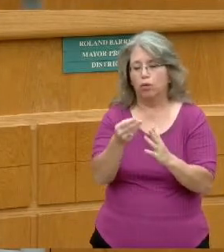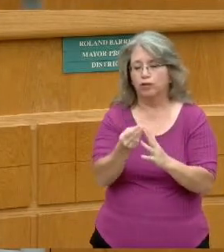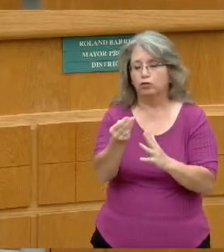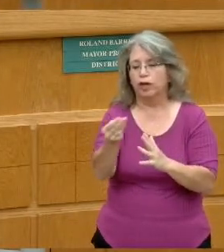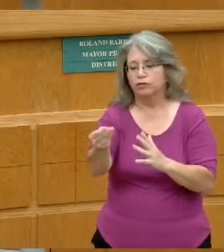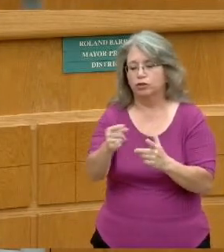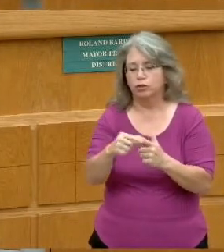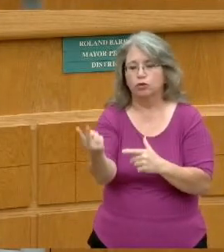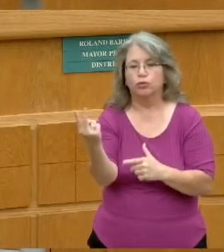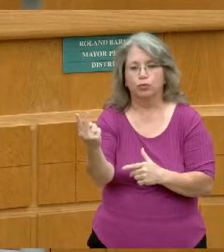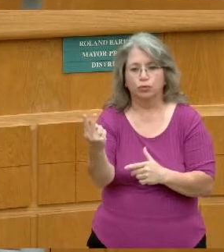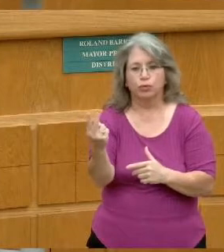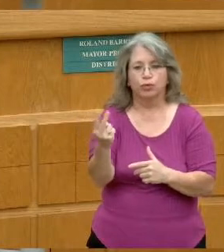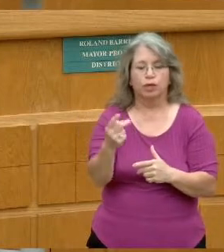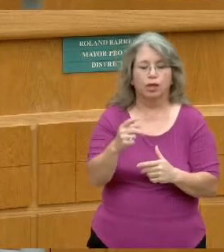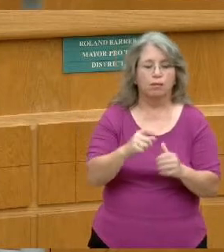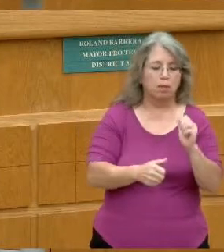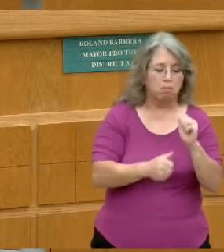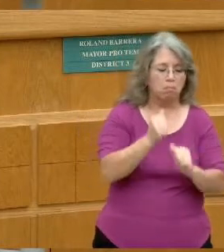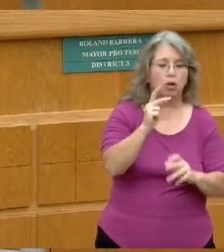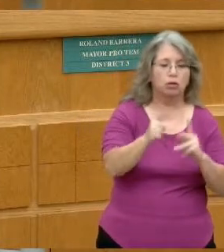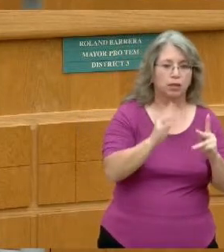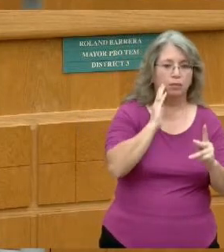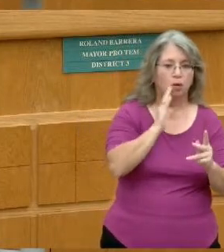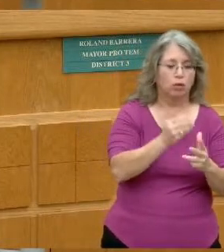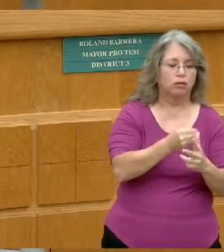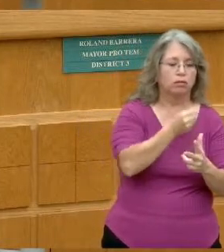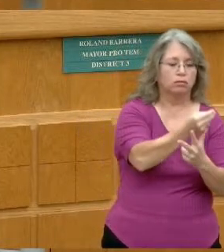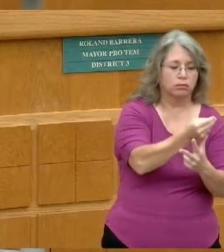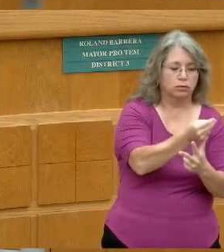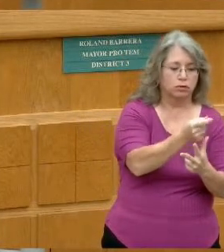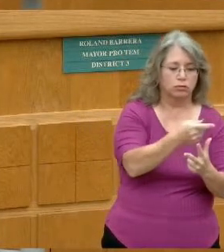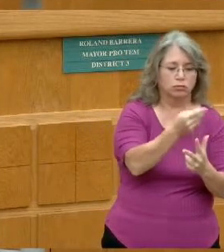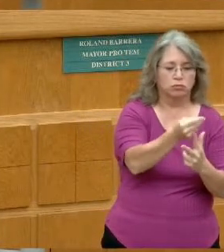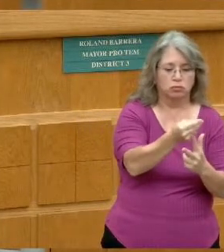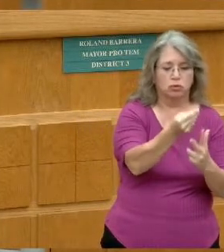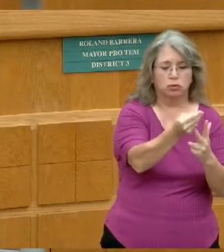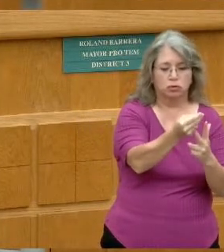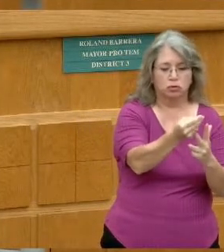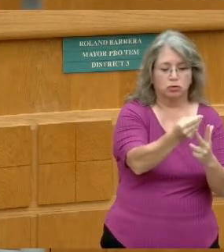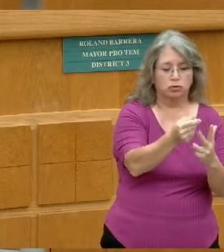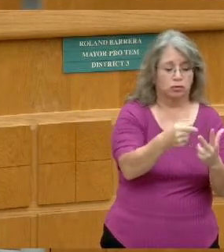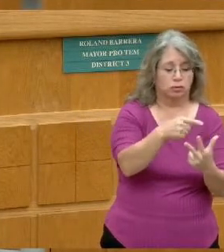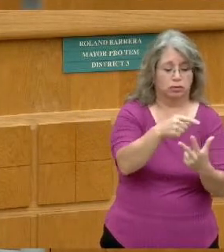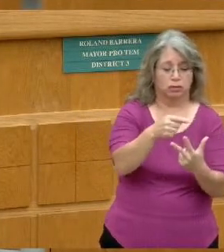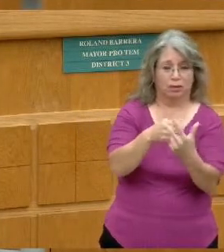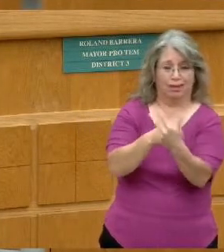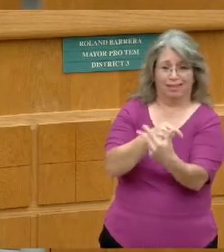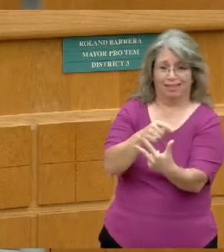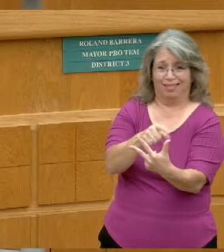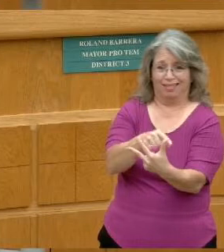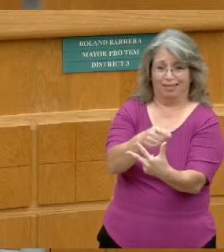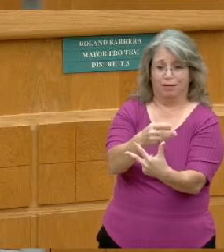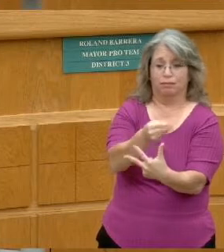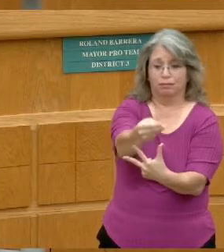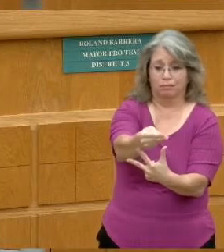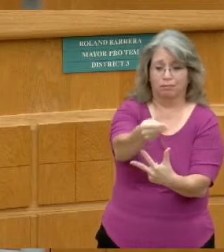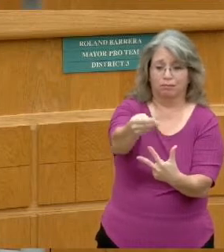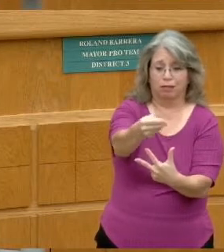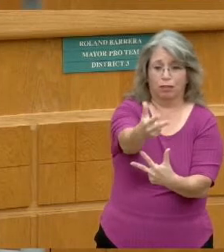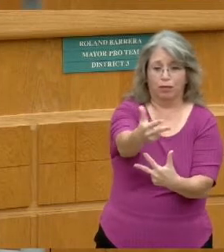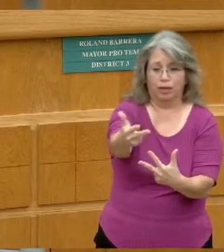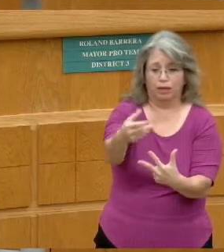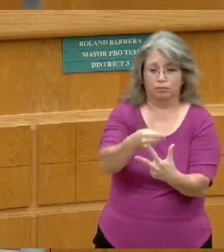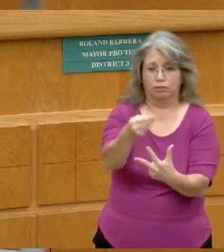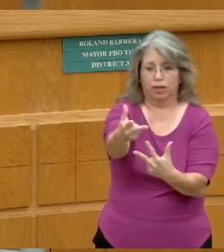people get approximately 3 more people each sick, 2.9 people each. That ends up most likely to be 9 additional people sick.